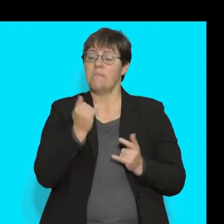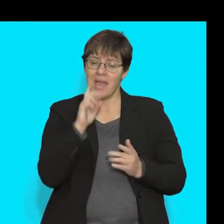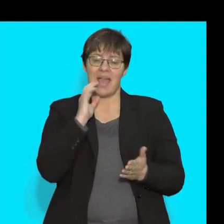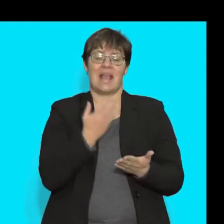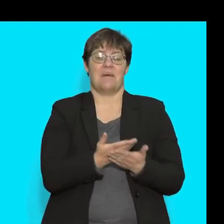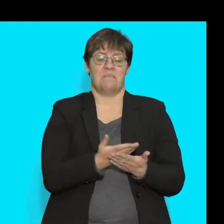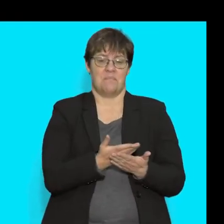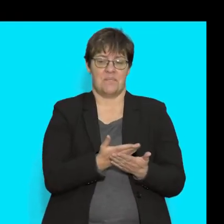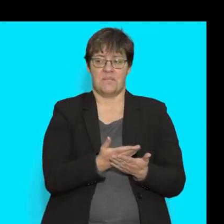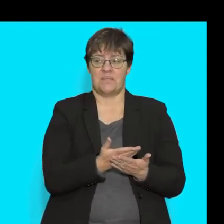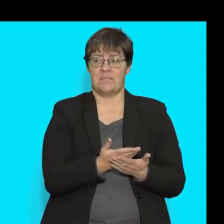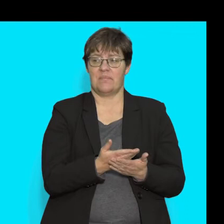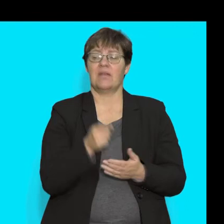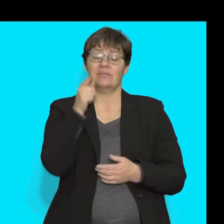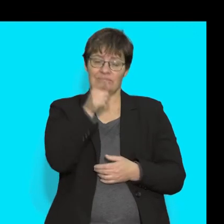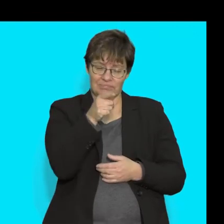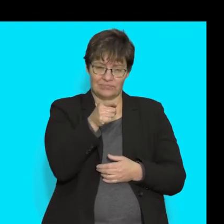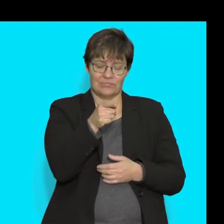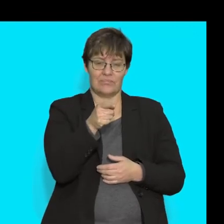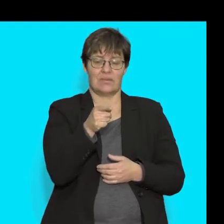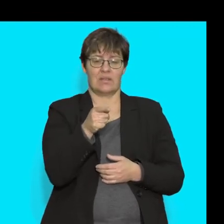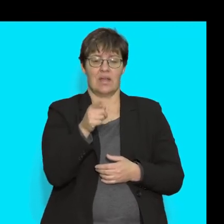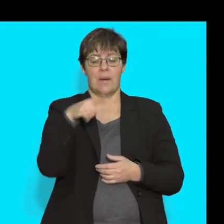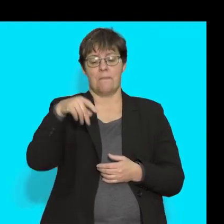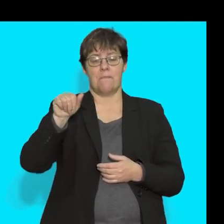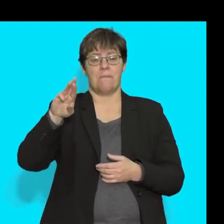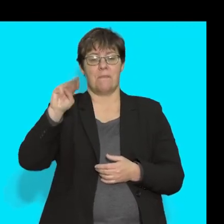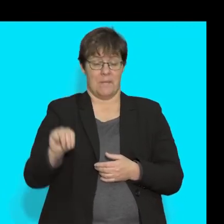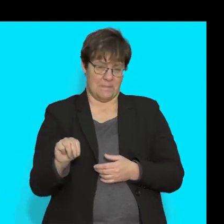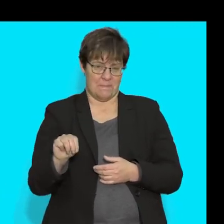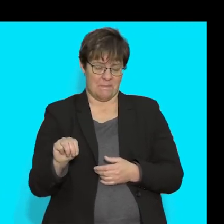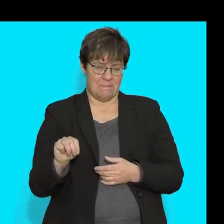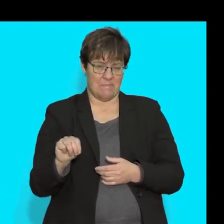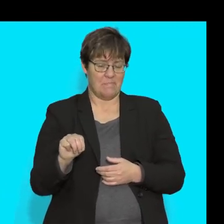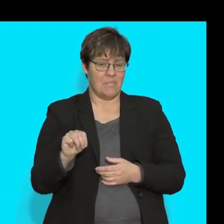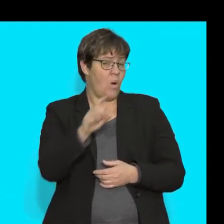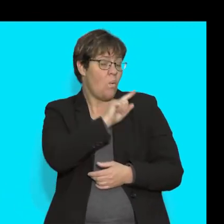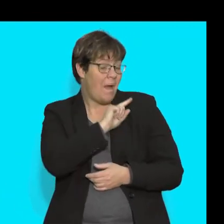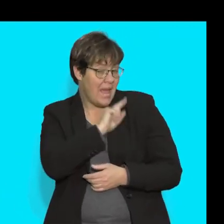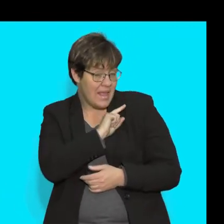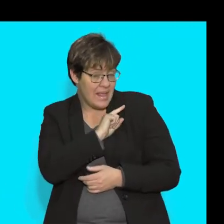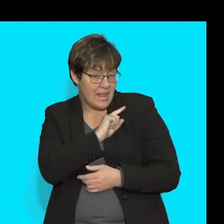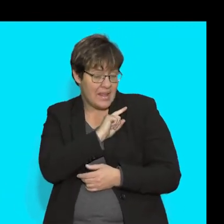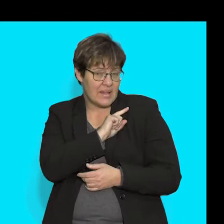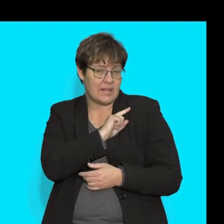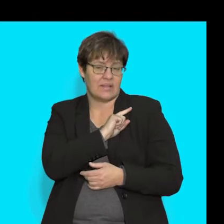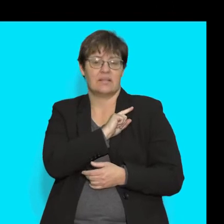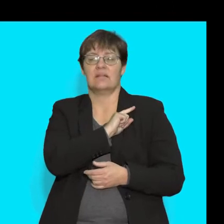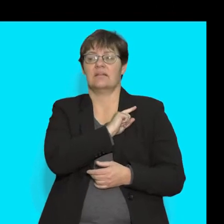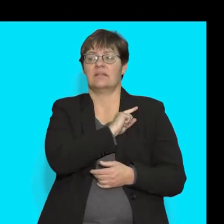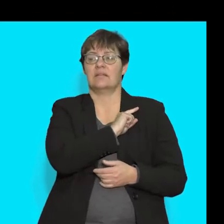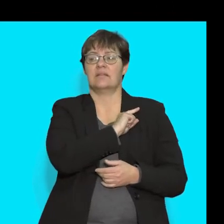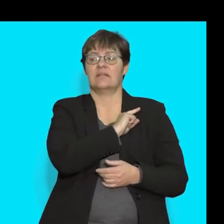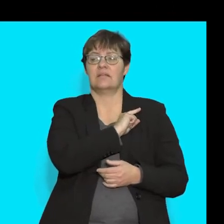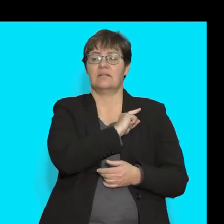can claim that this is a parallelogram. And my reason for it being a parallelogram